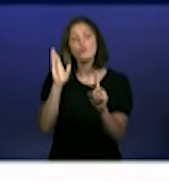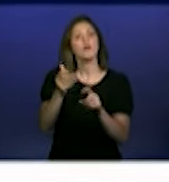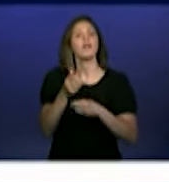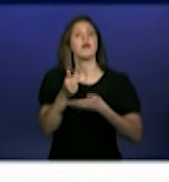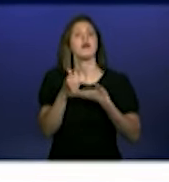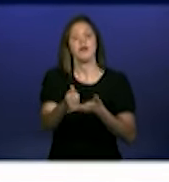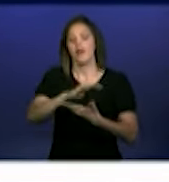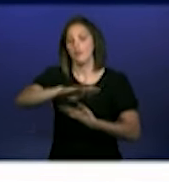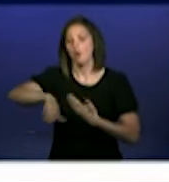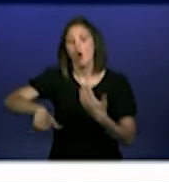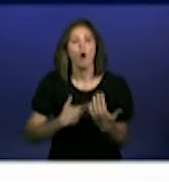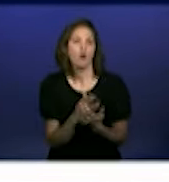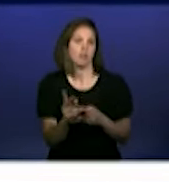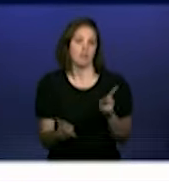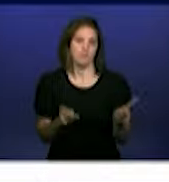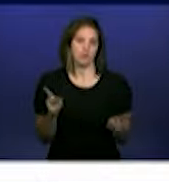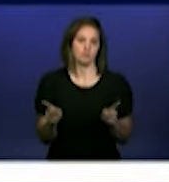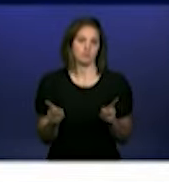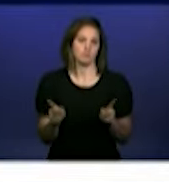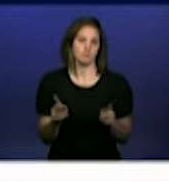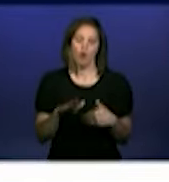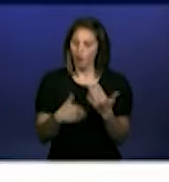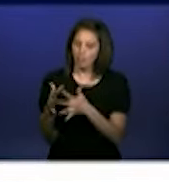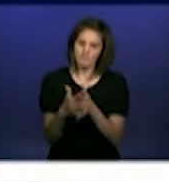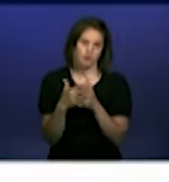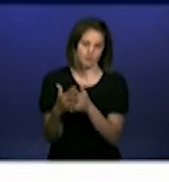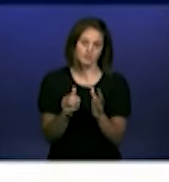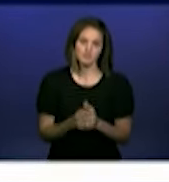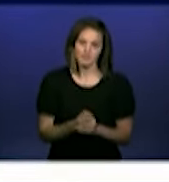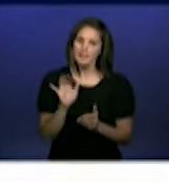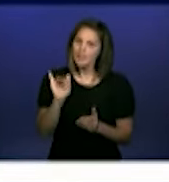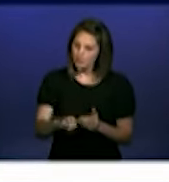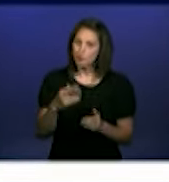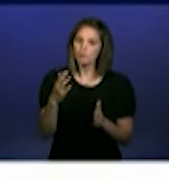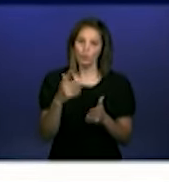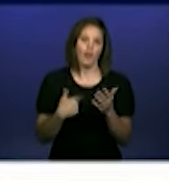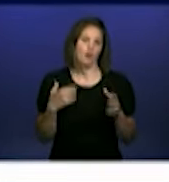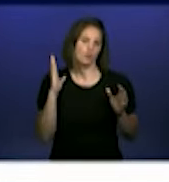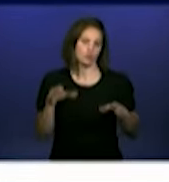pass that on day one. All right, thank you. Mr. Walton, you will wrap us up on this question. 1 minute.